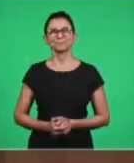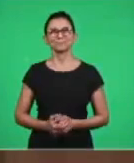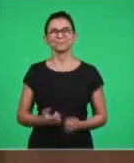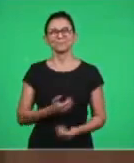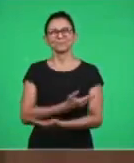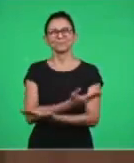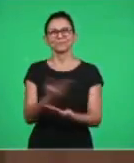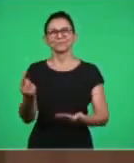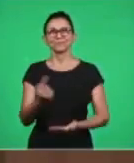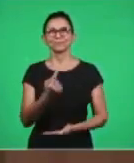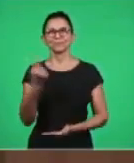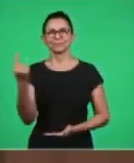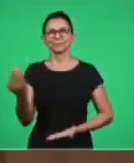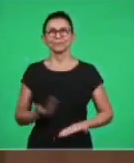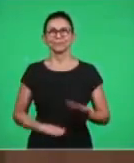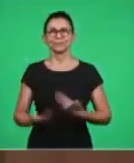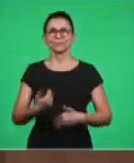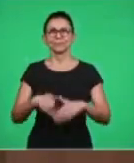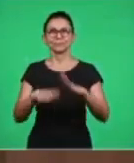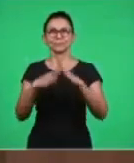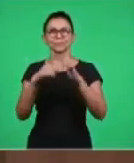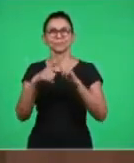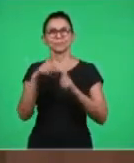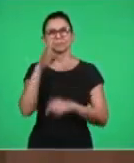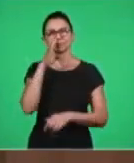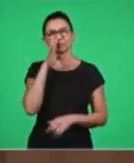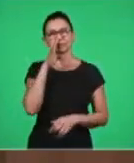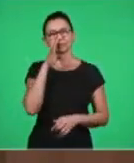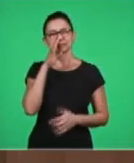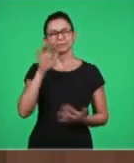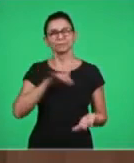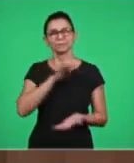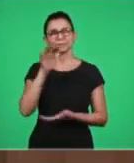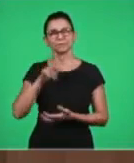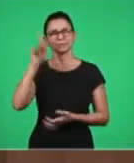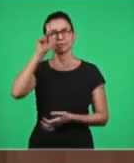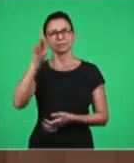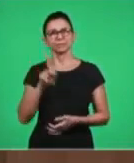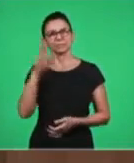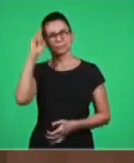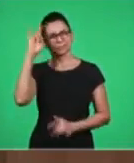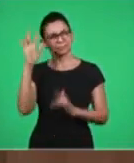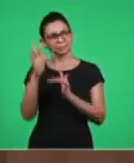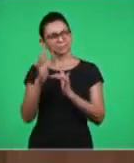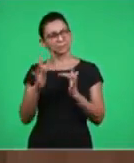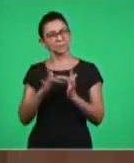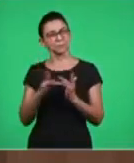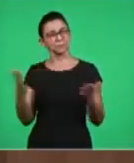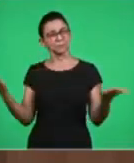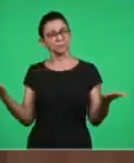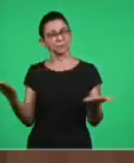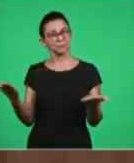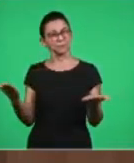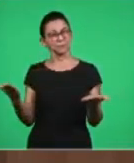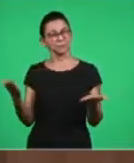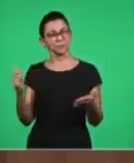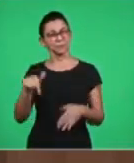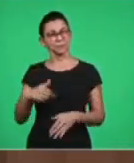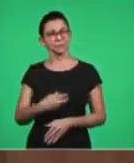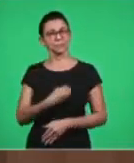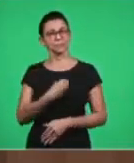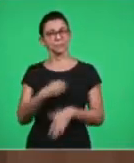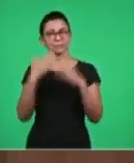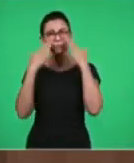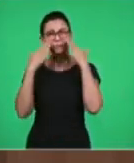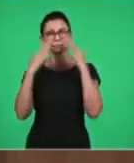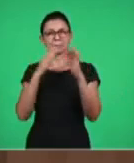Brethren, we greet you with the brethren that are in the church receiving this transmission with the peace of the Lord Jesus. They are transmitting